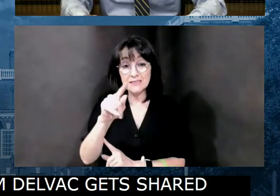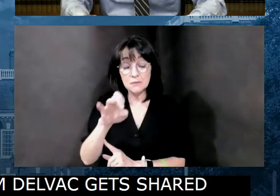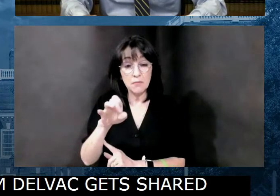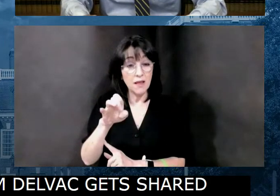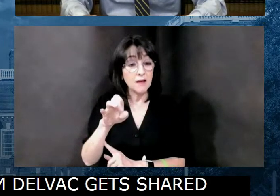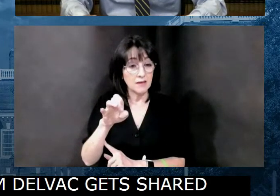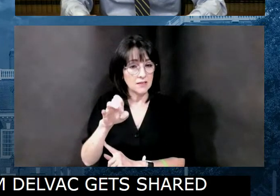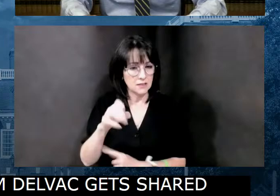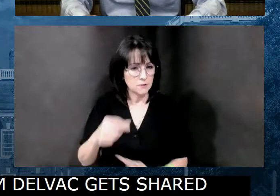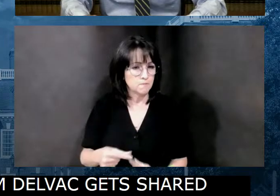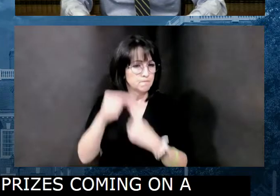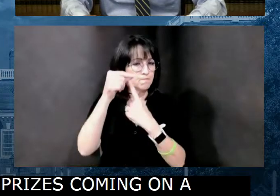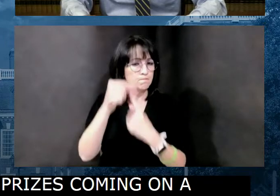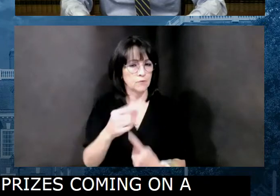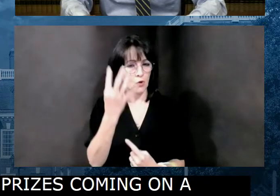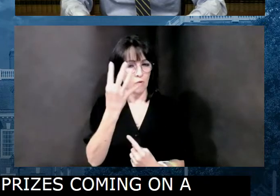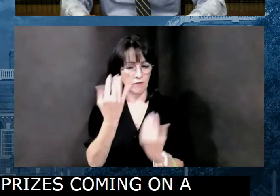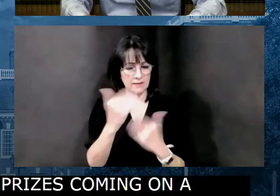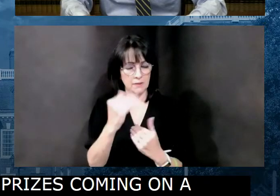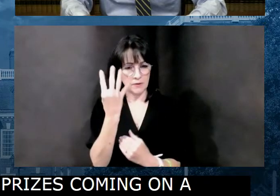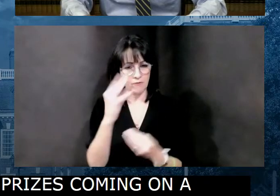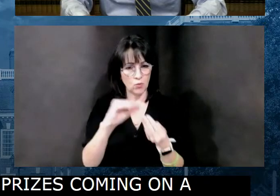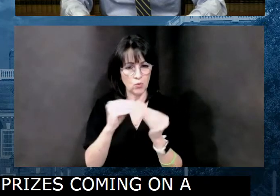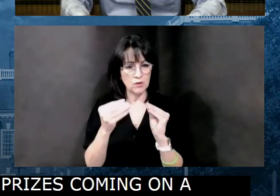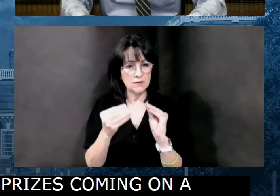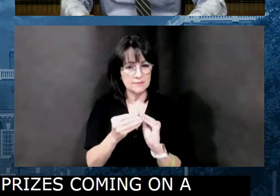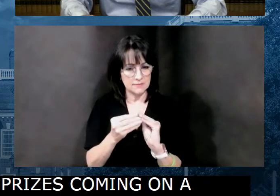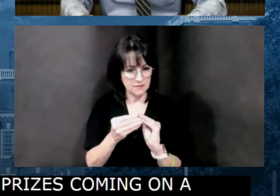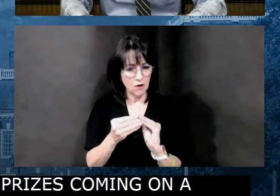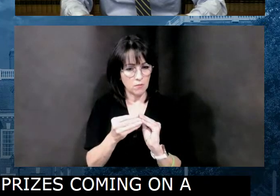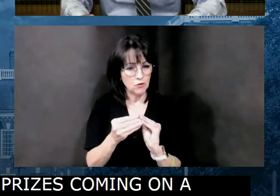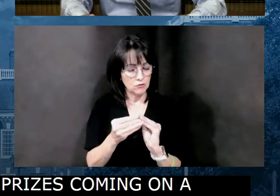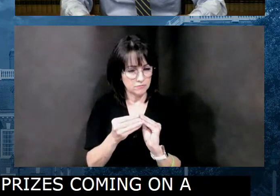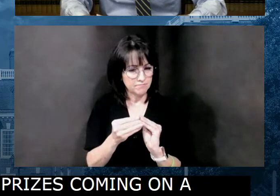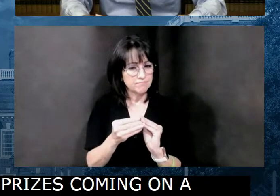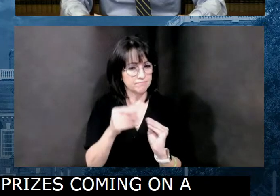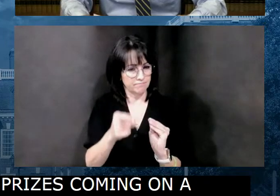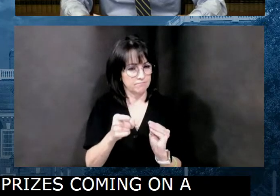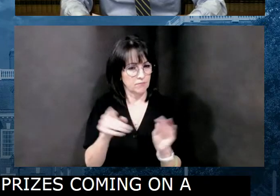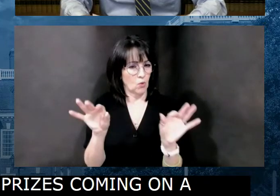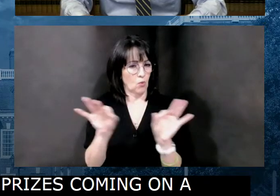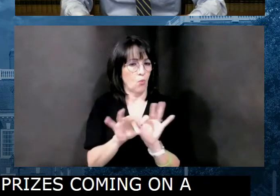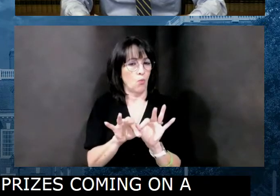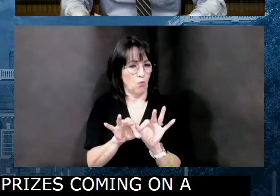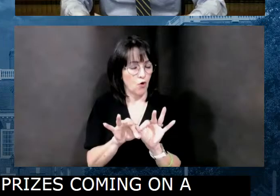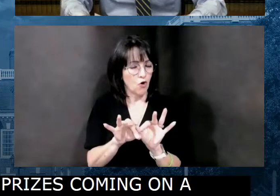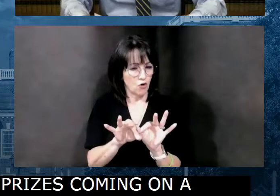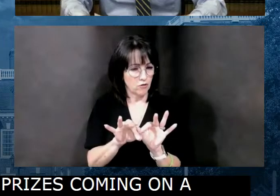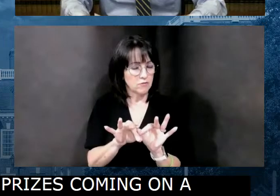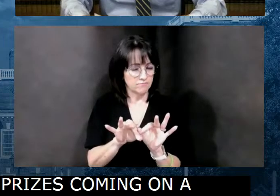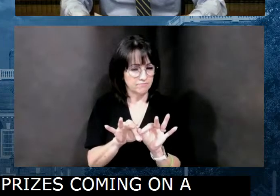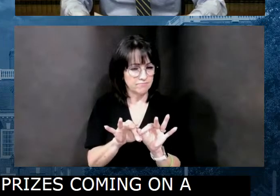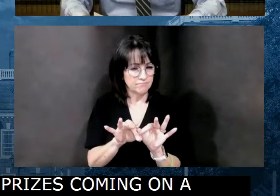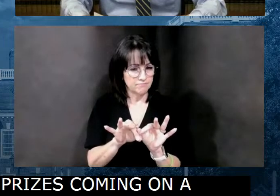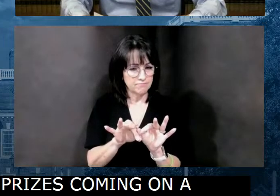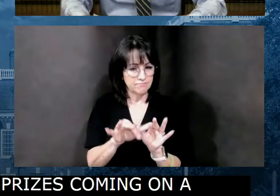raffled off as well there, and you need to be part of it. So go to